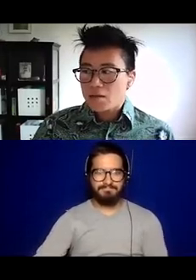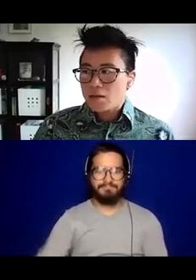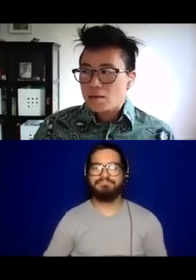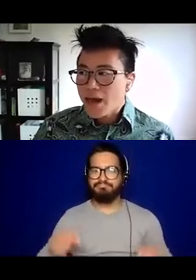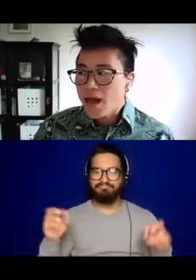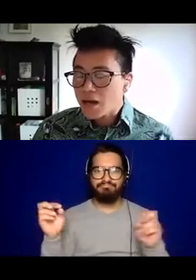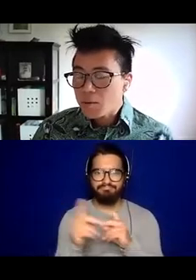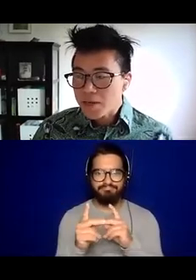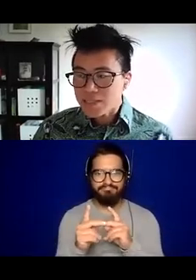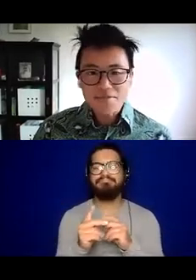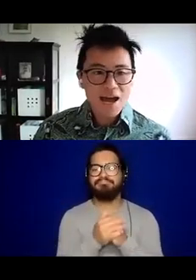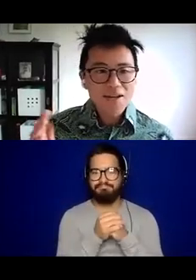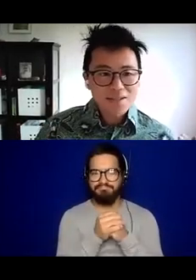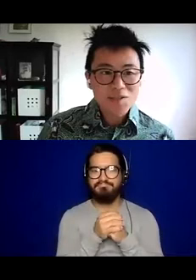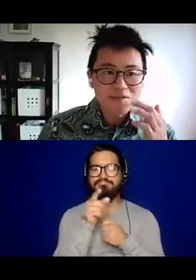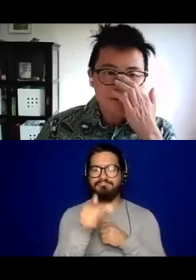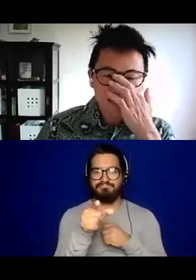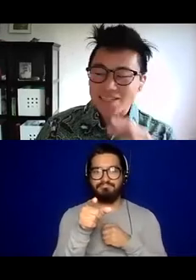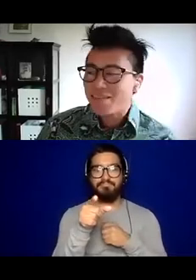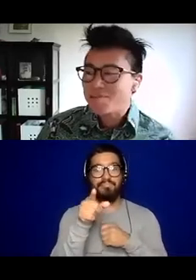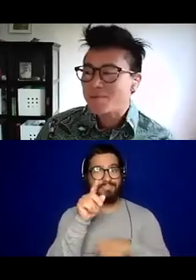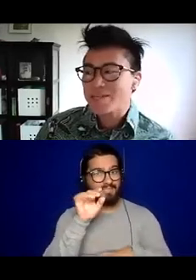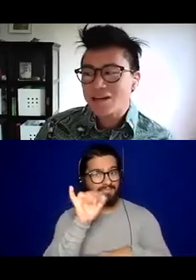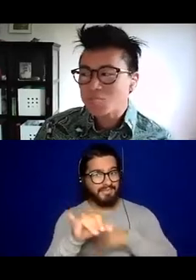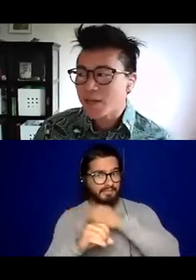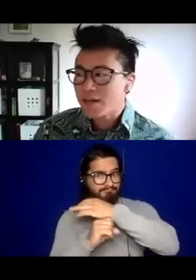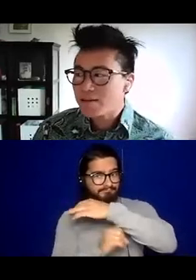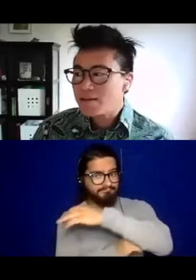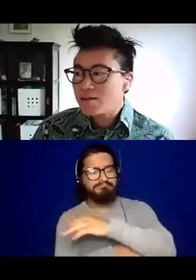Okay, yeah, and based on that, sort of rolls together